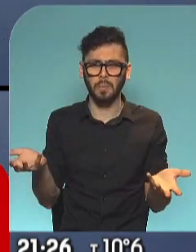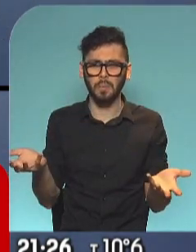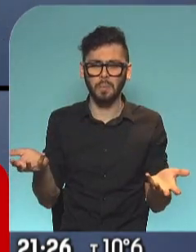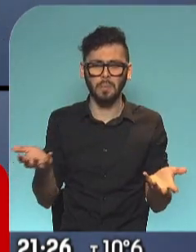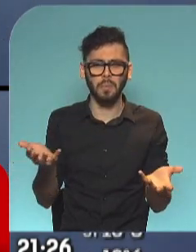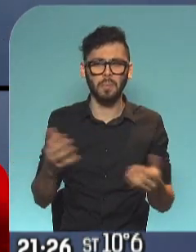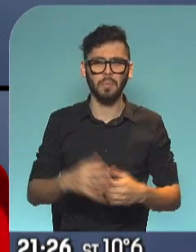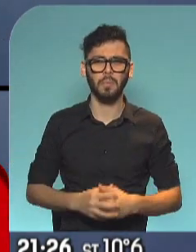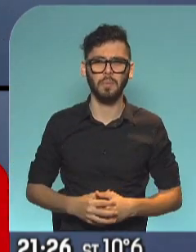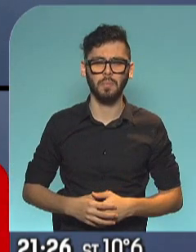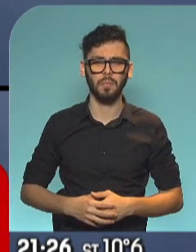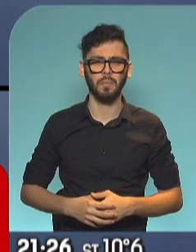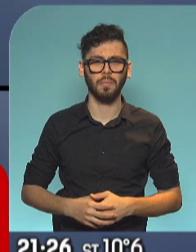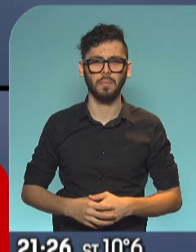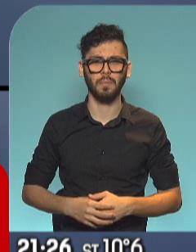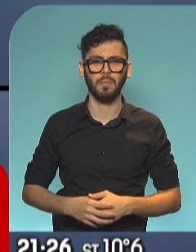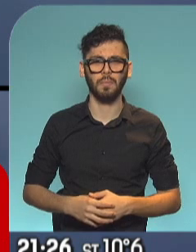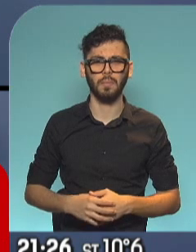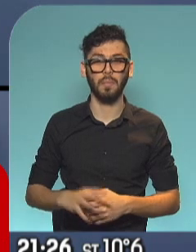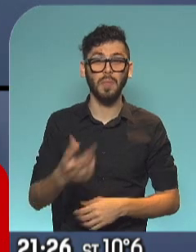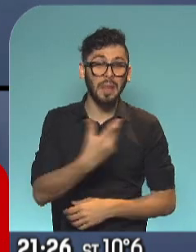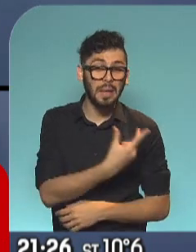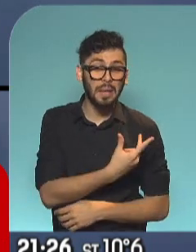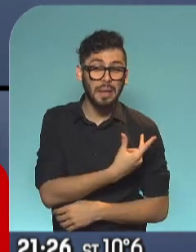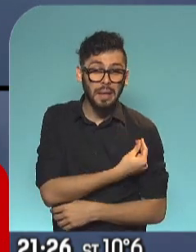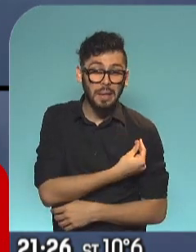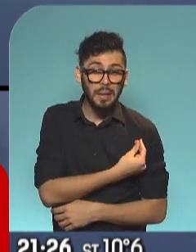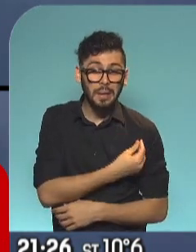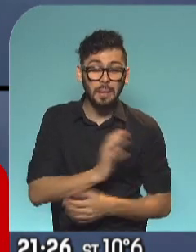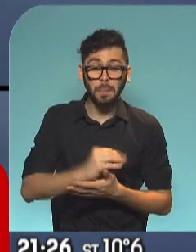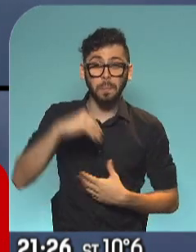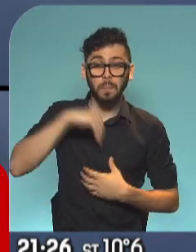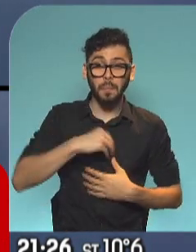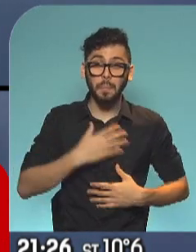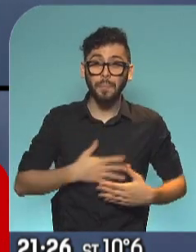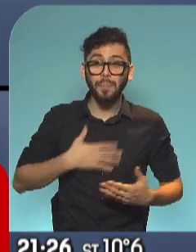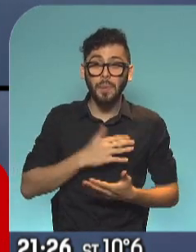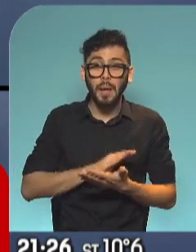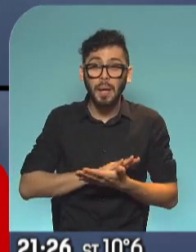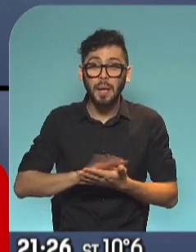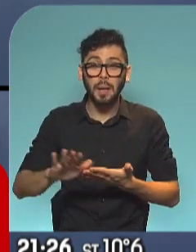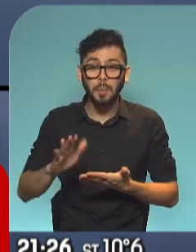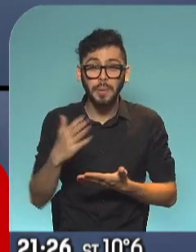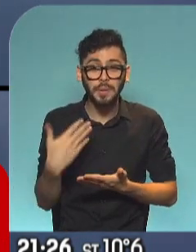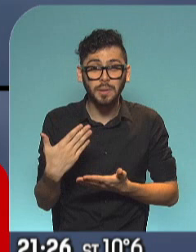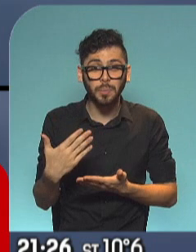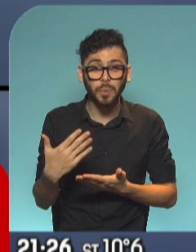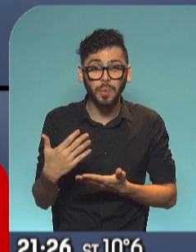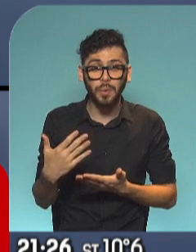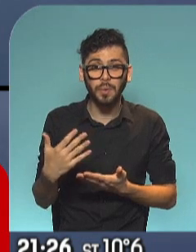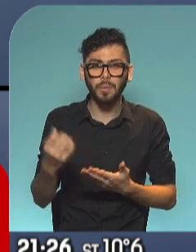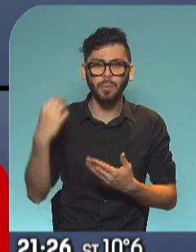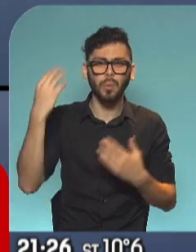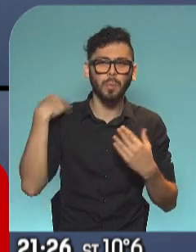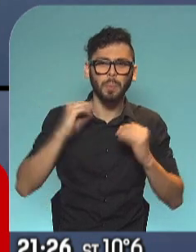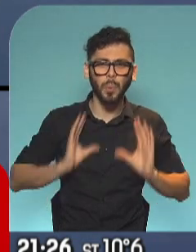that by injection inside or almost a cleaning, because you see it gets on the